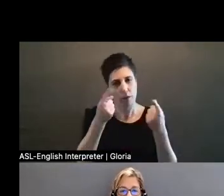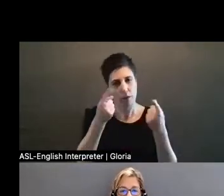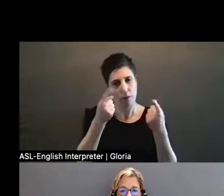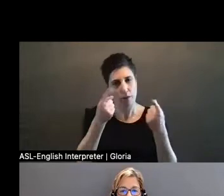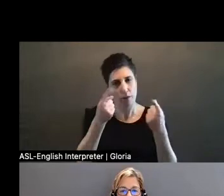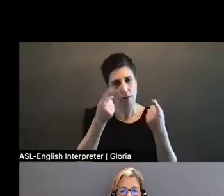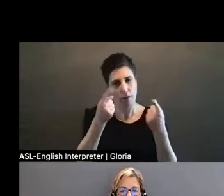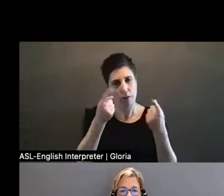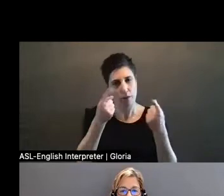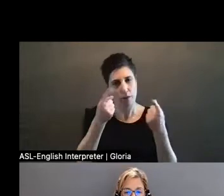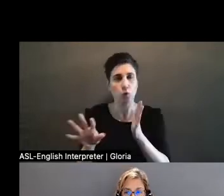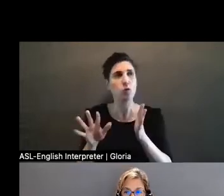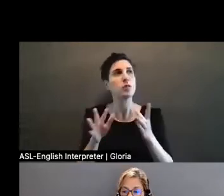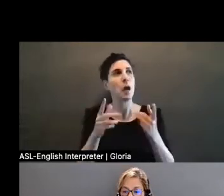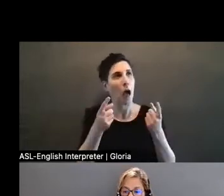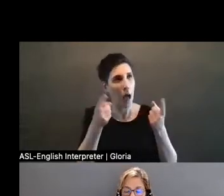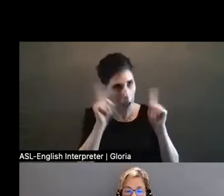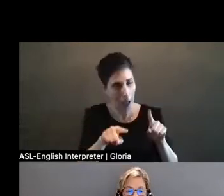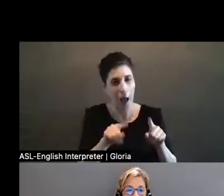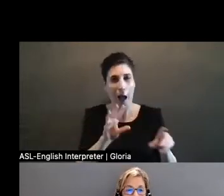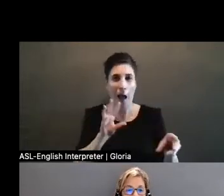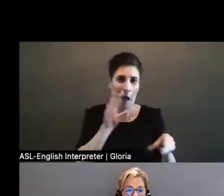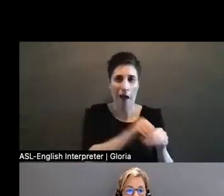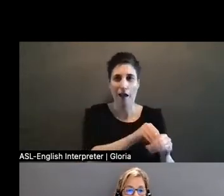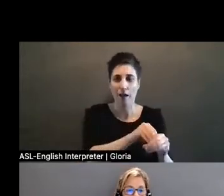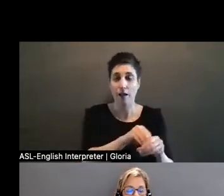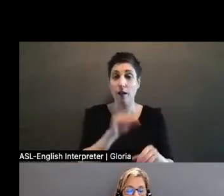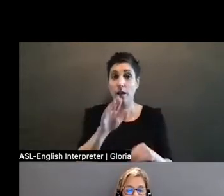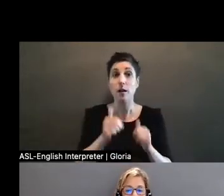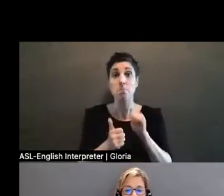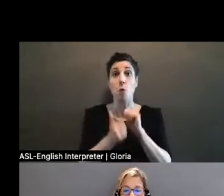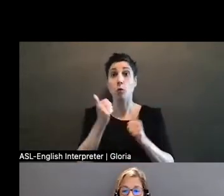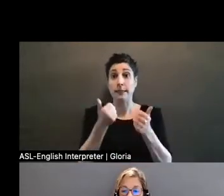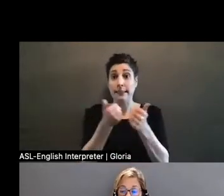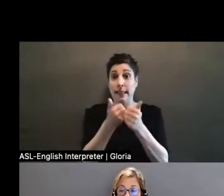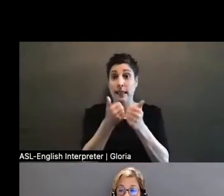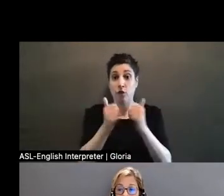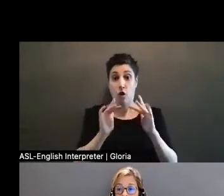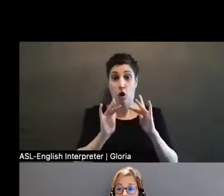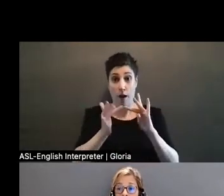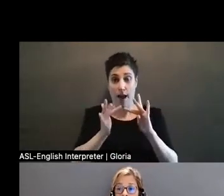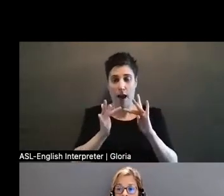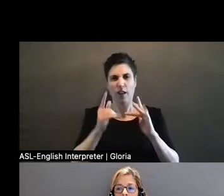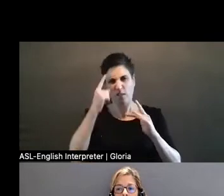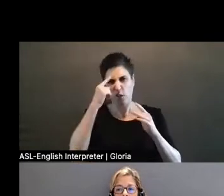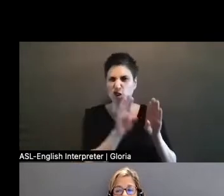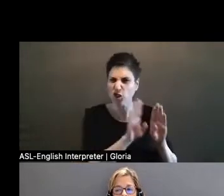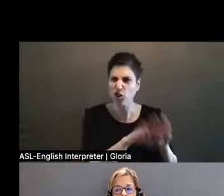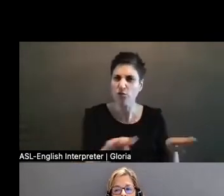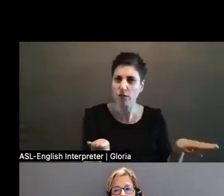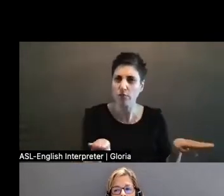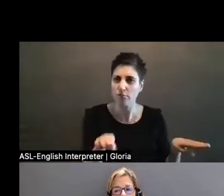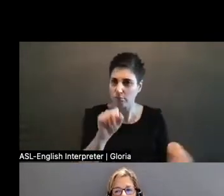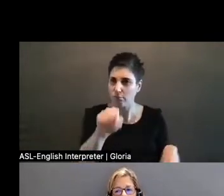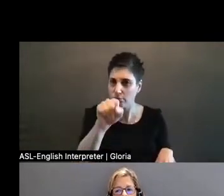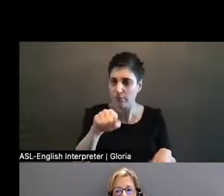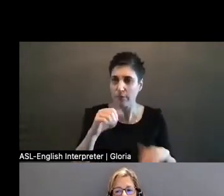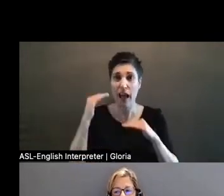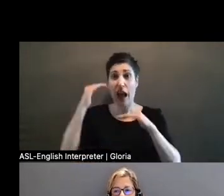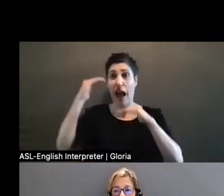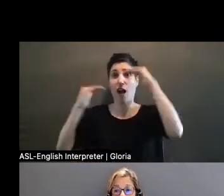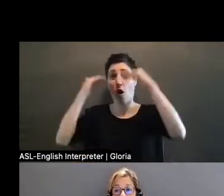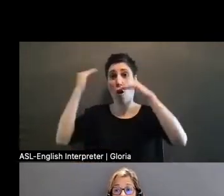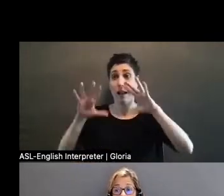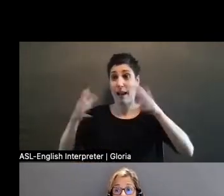buy-in. Most games, especially online games, are geared towards children. And in an adult classroom,